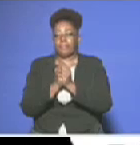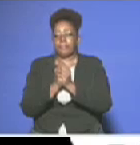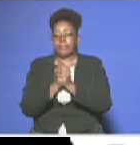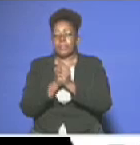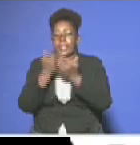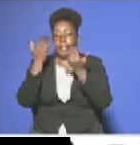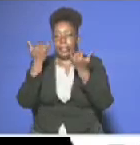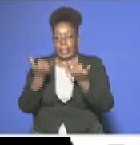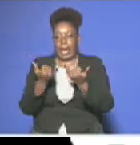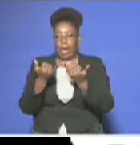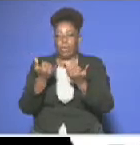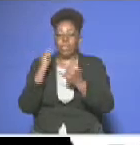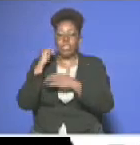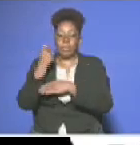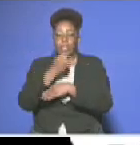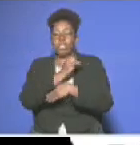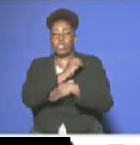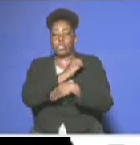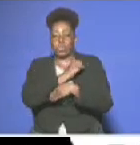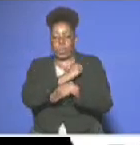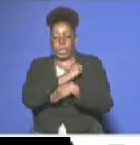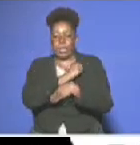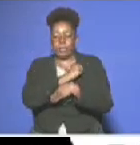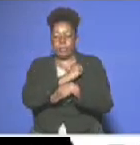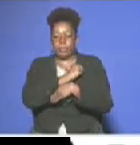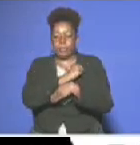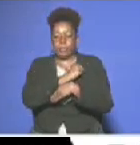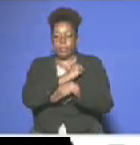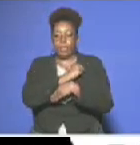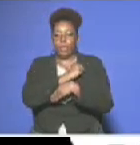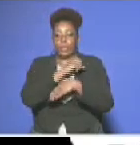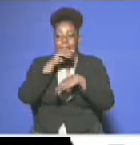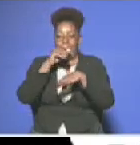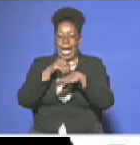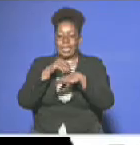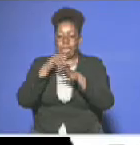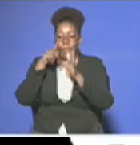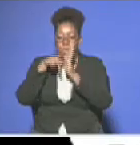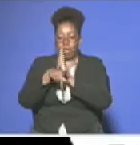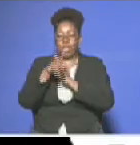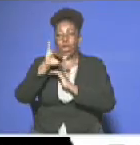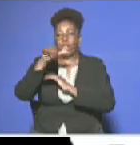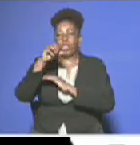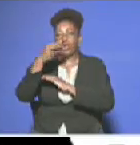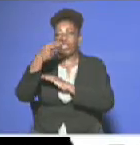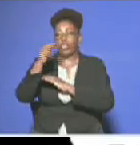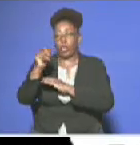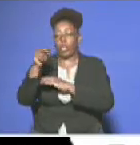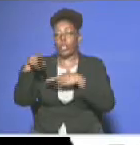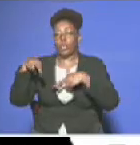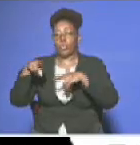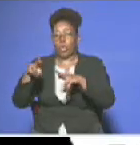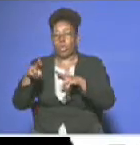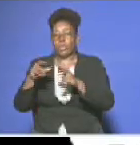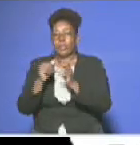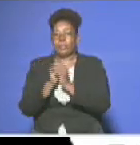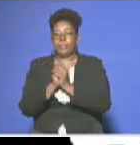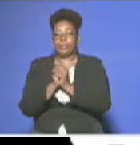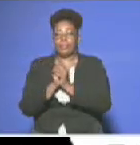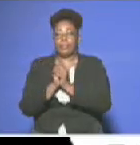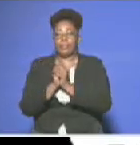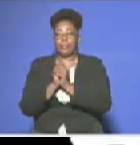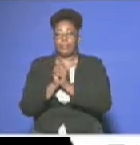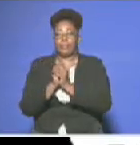Well, we go now to our Jiminy DeSwain, who's on the scene of a murder on John Road. Jiminito?